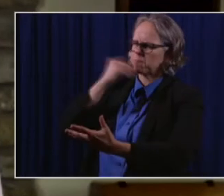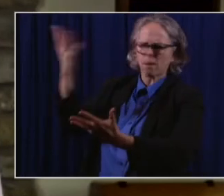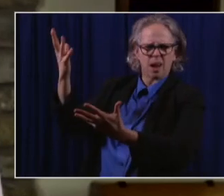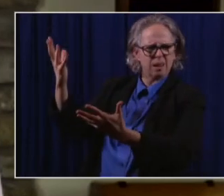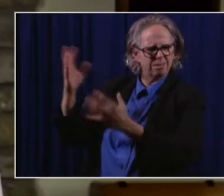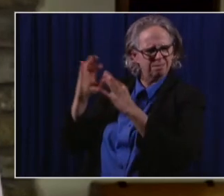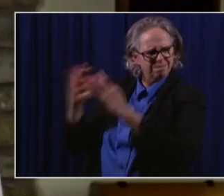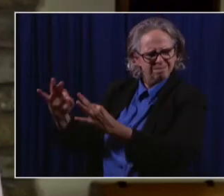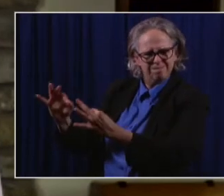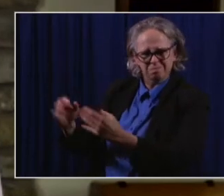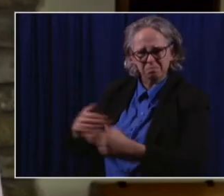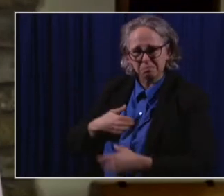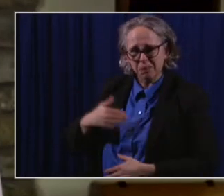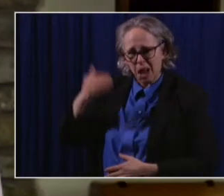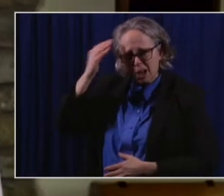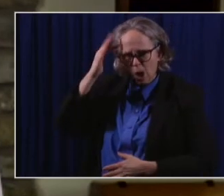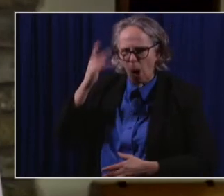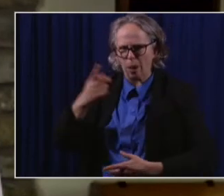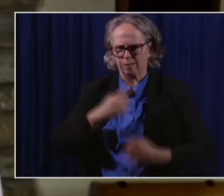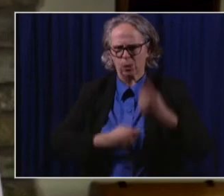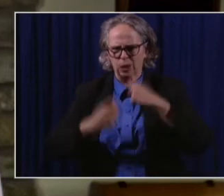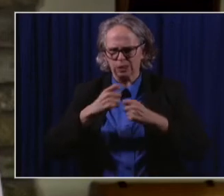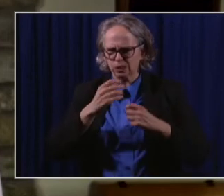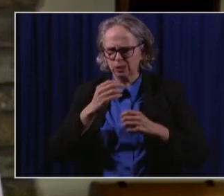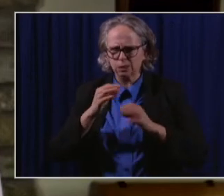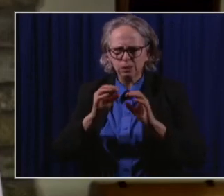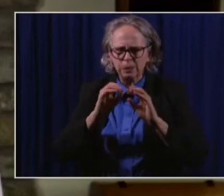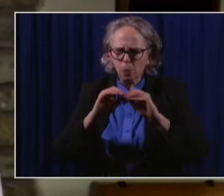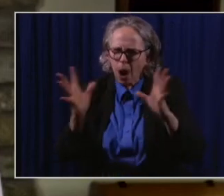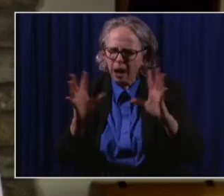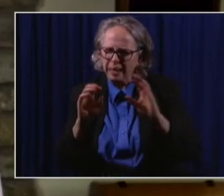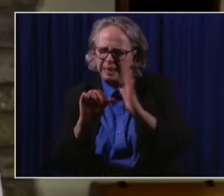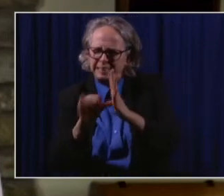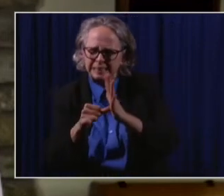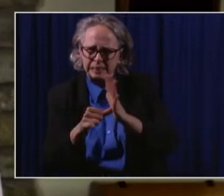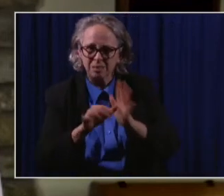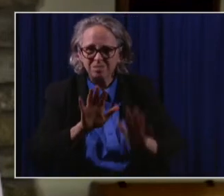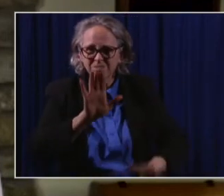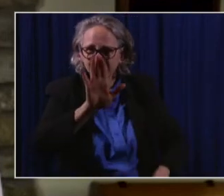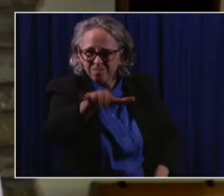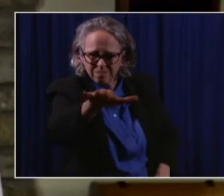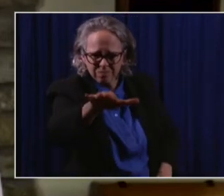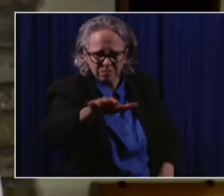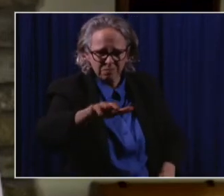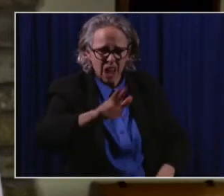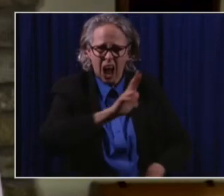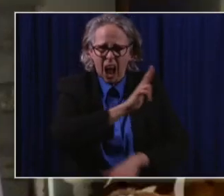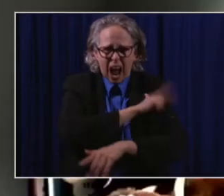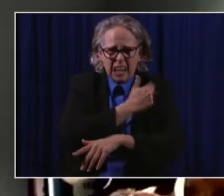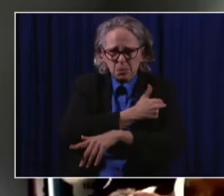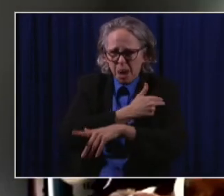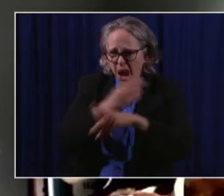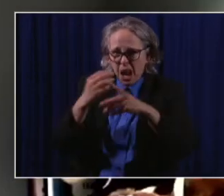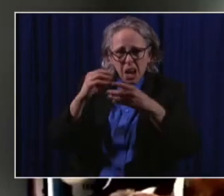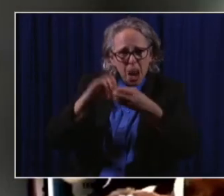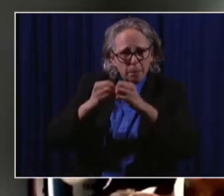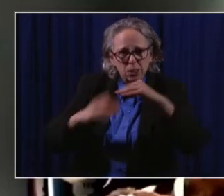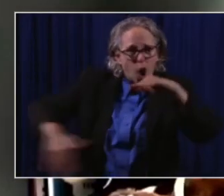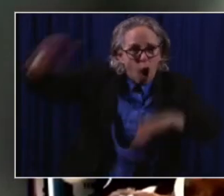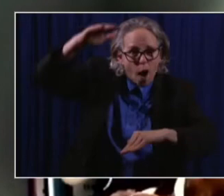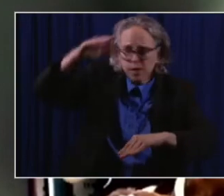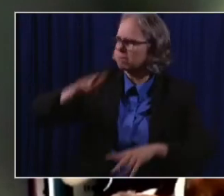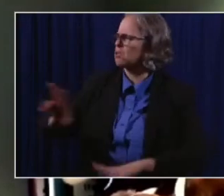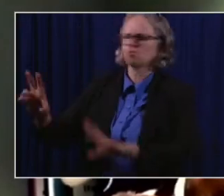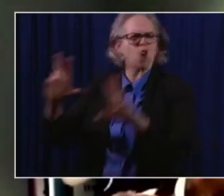a minute. We're not saying that hospitals are overflowing at this point. No, we are.